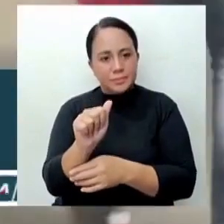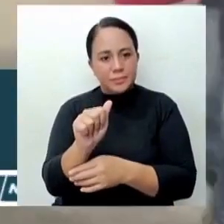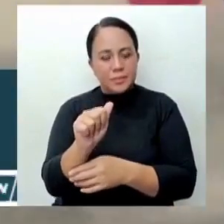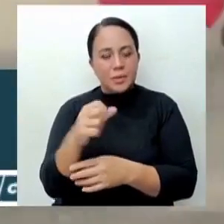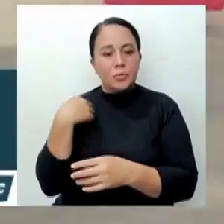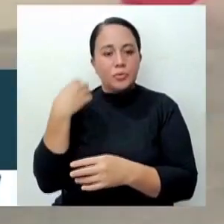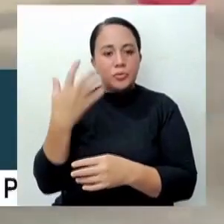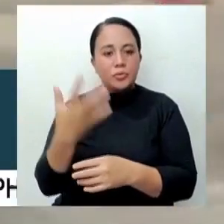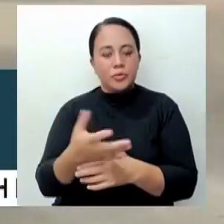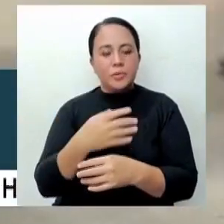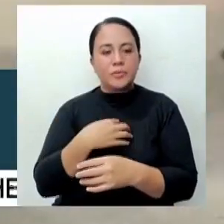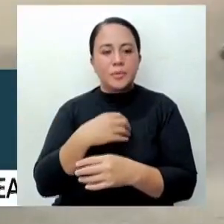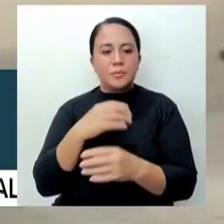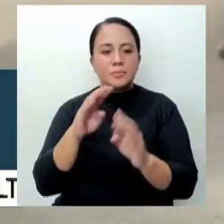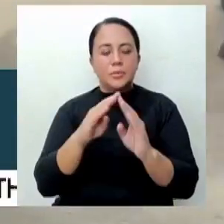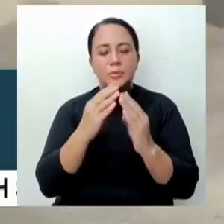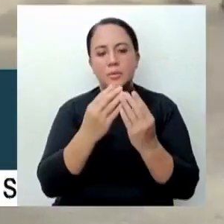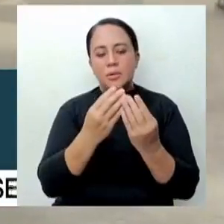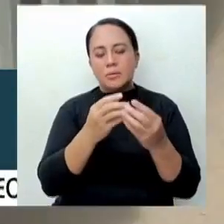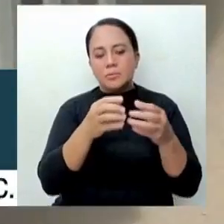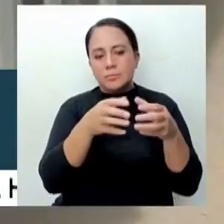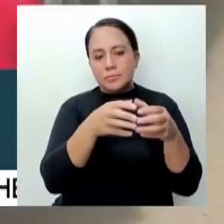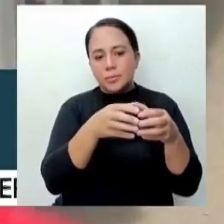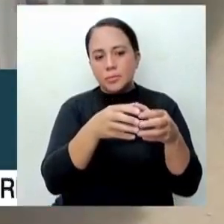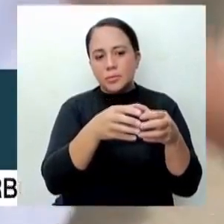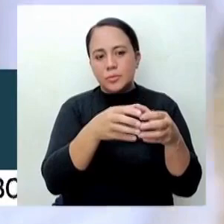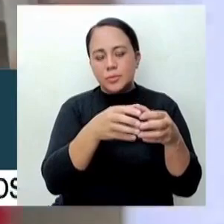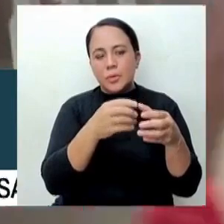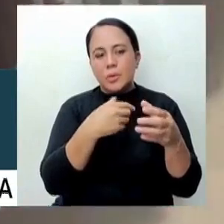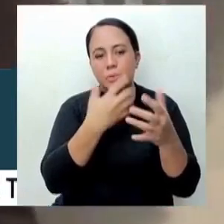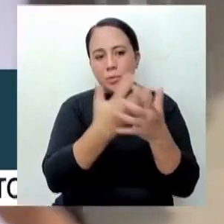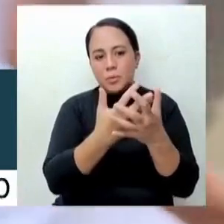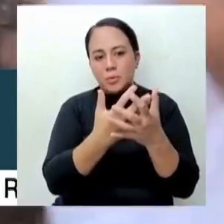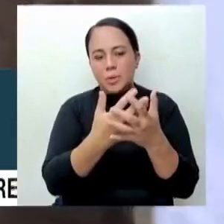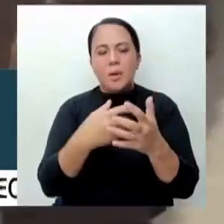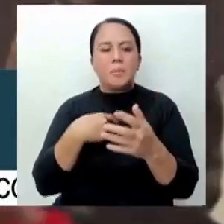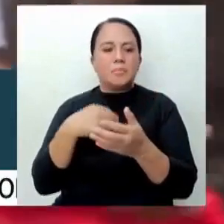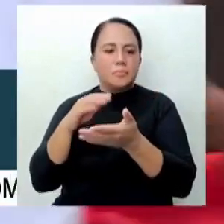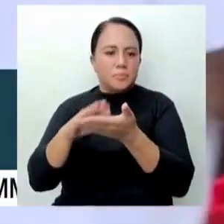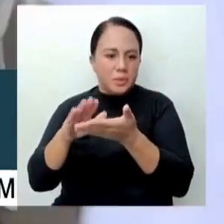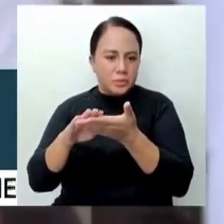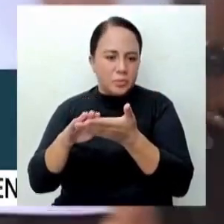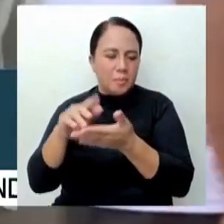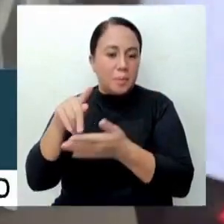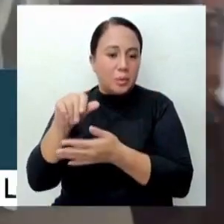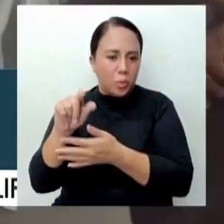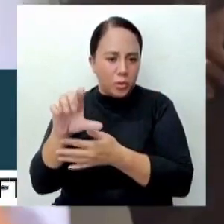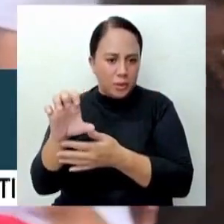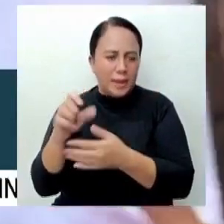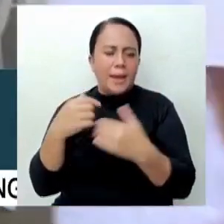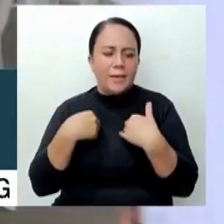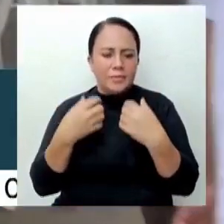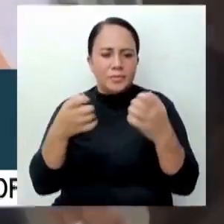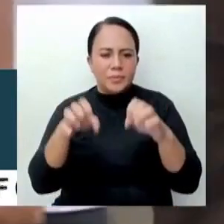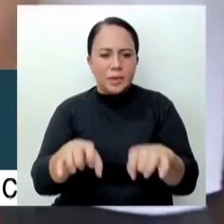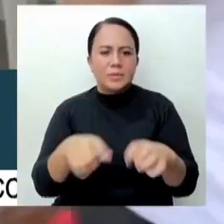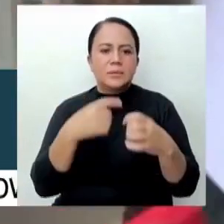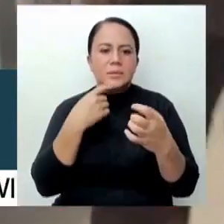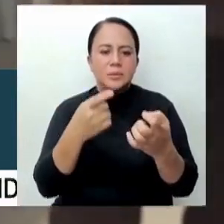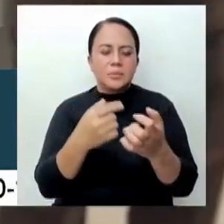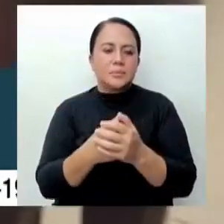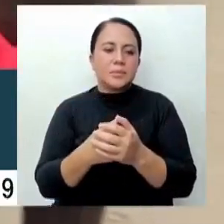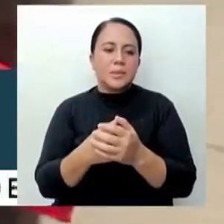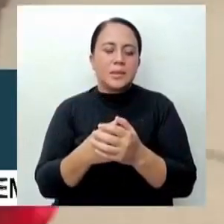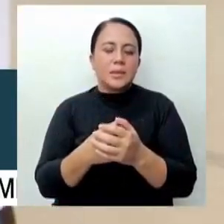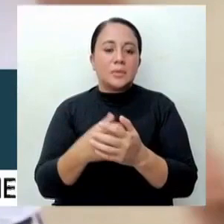Bureau of Corrections, Public Attorney's Office, Board of Pardons and Parole, and Department of Justice graced the event. BUCOR Director General Gregorio Catapang